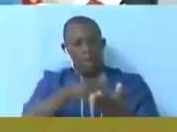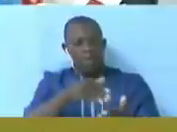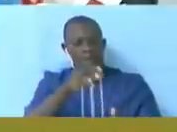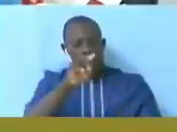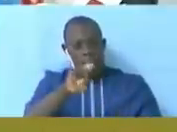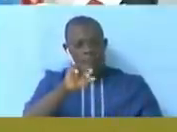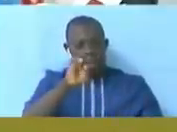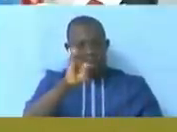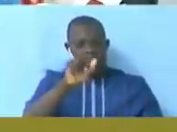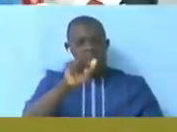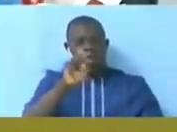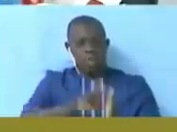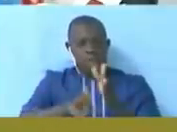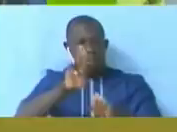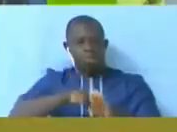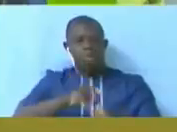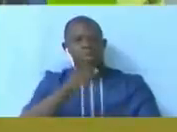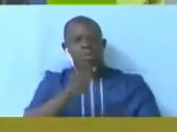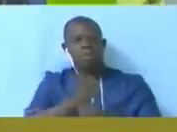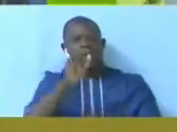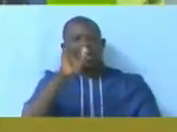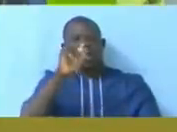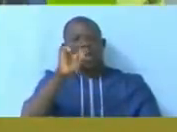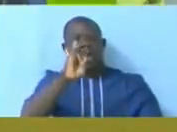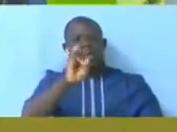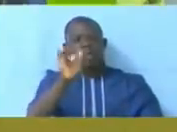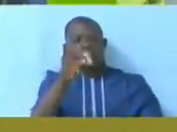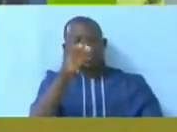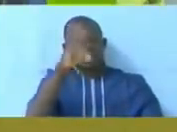as IG to the UN.